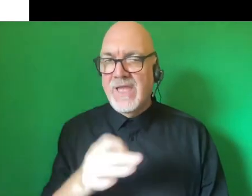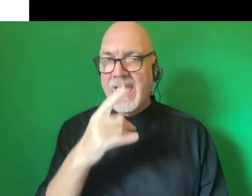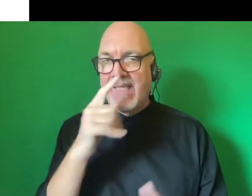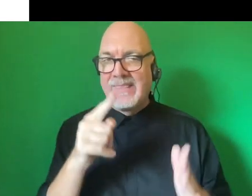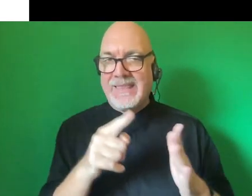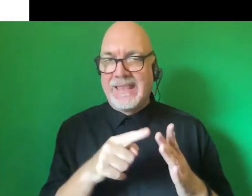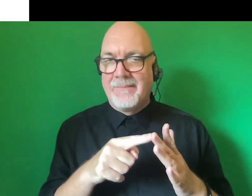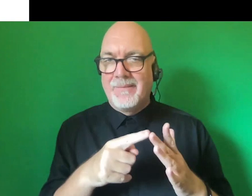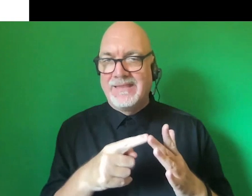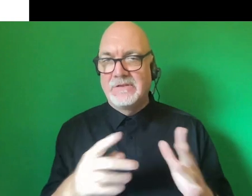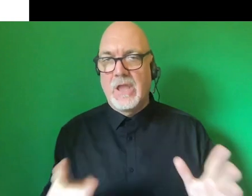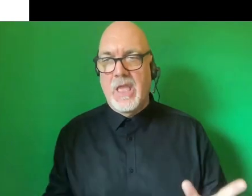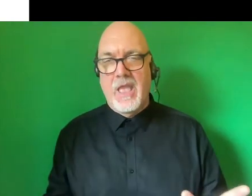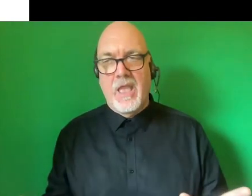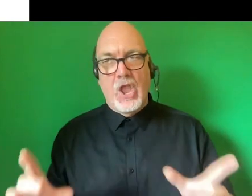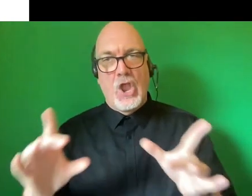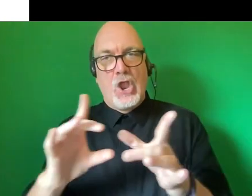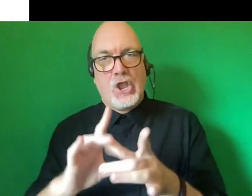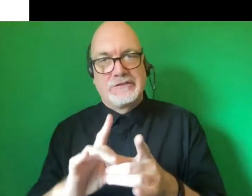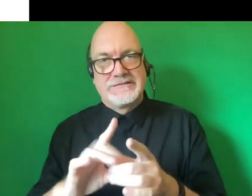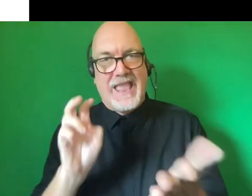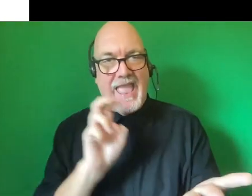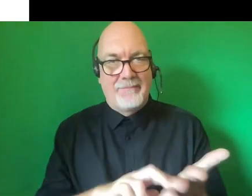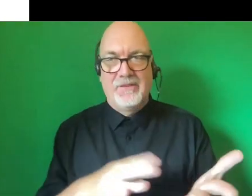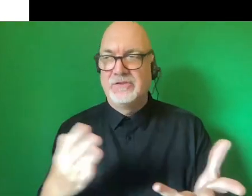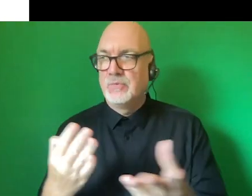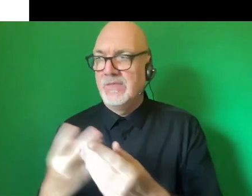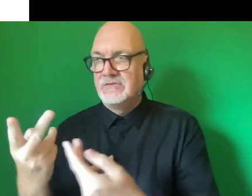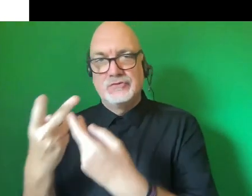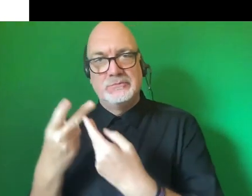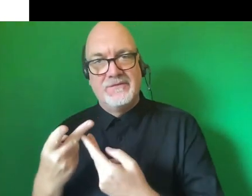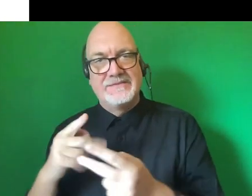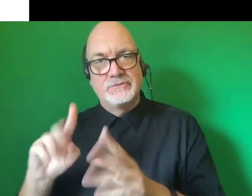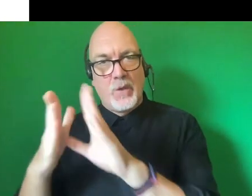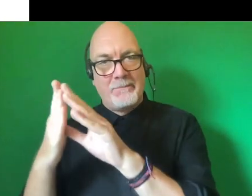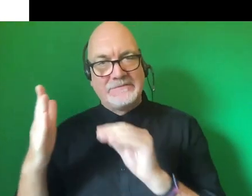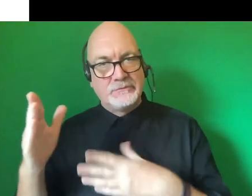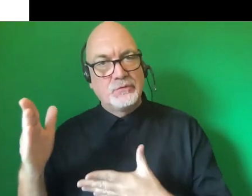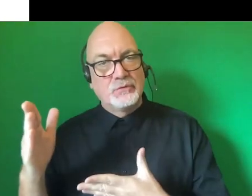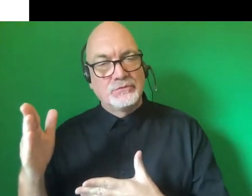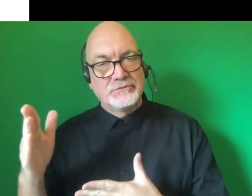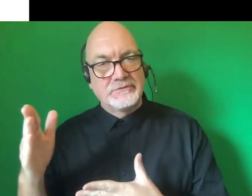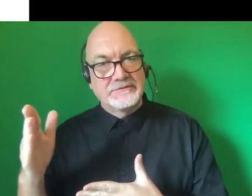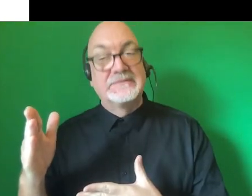can the incubator put applicants in touch with potential supervisors or mentors for NIHR fellowships?